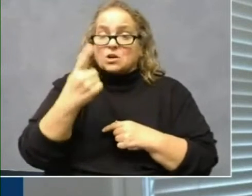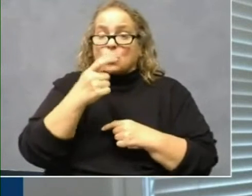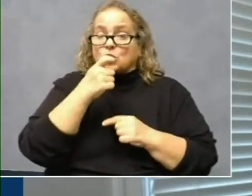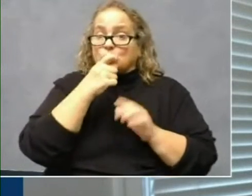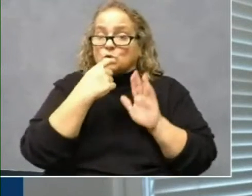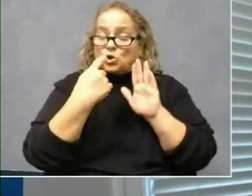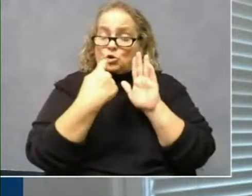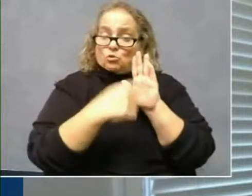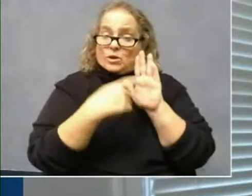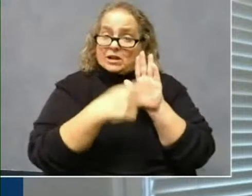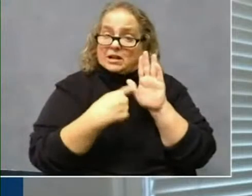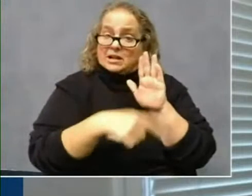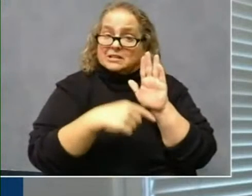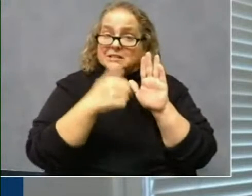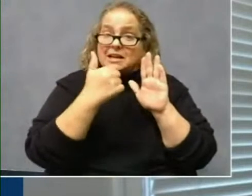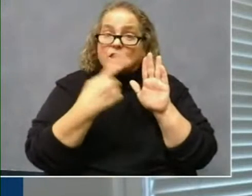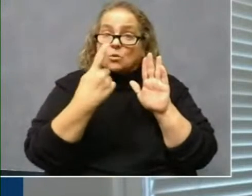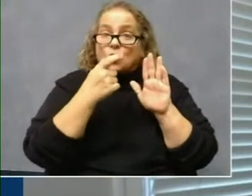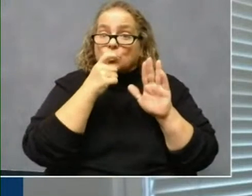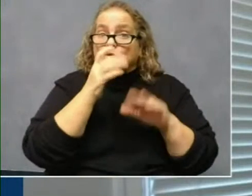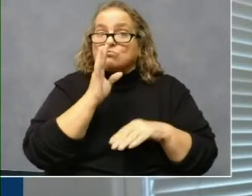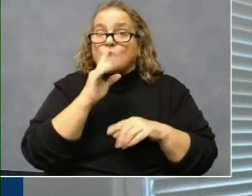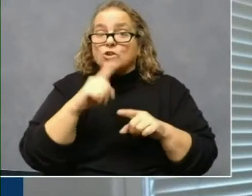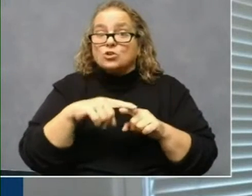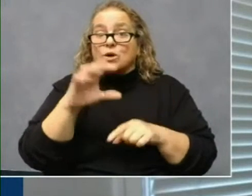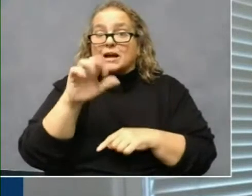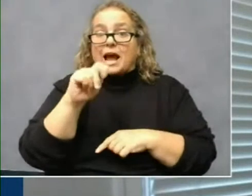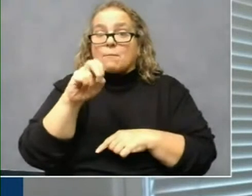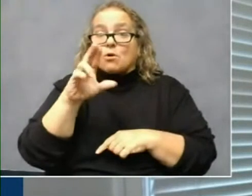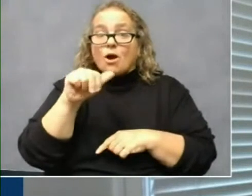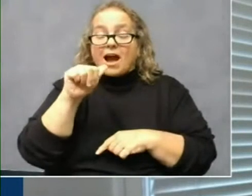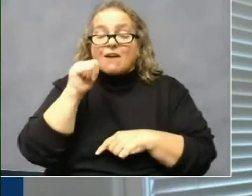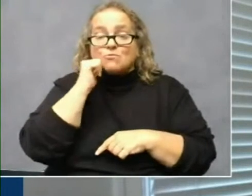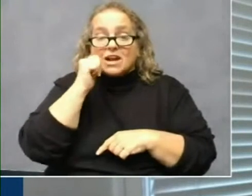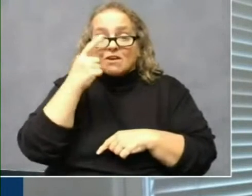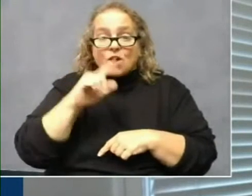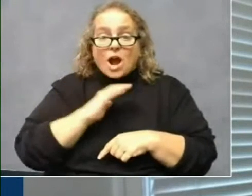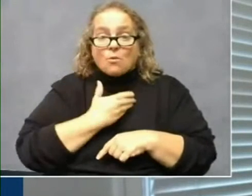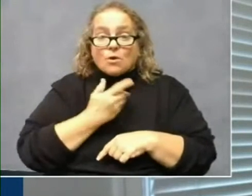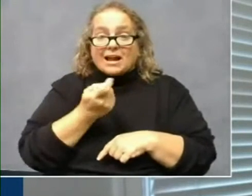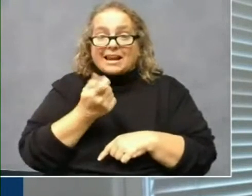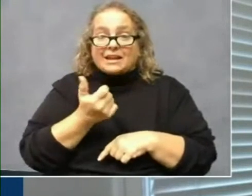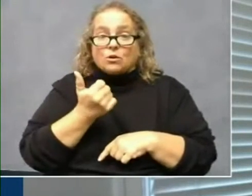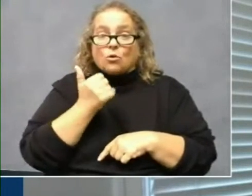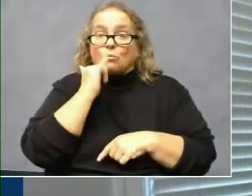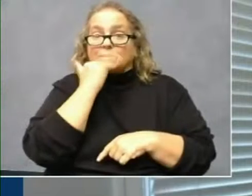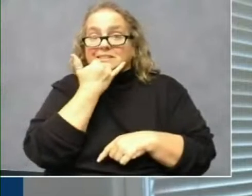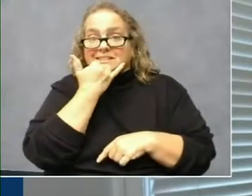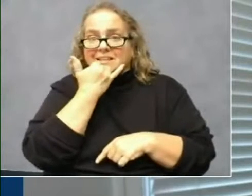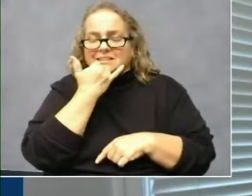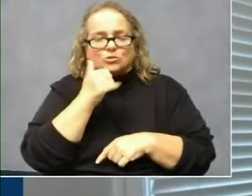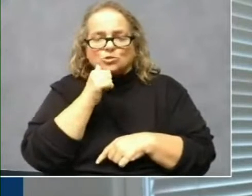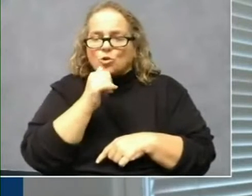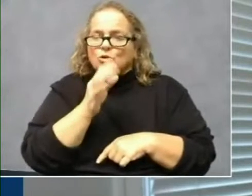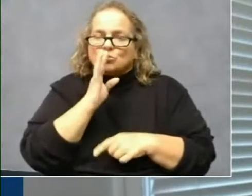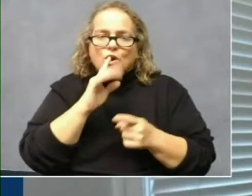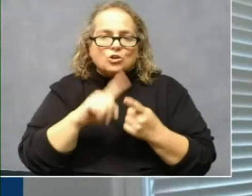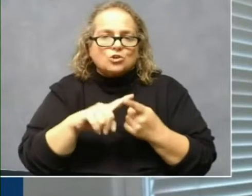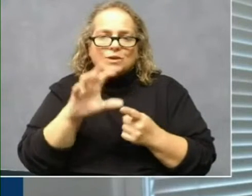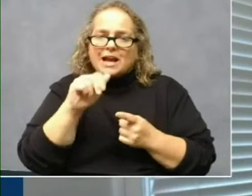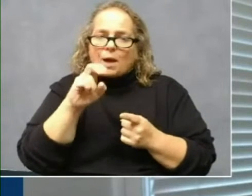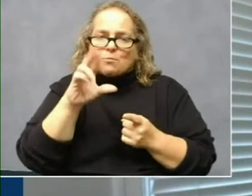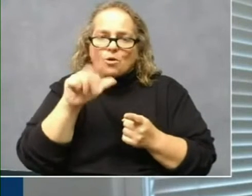to cameras every day for our little mistakes has not talked to cameras every day, because it's easy to have minor things. The